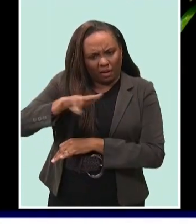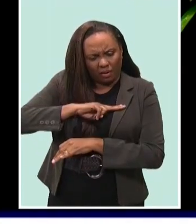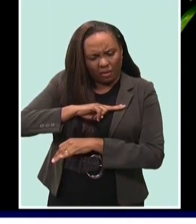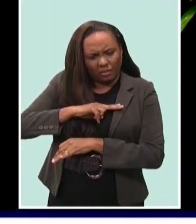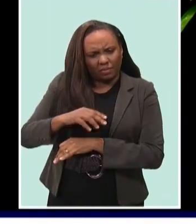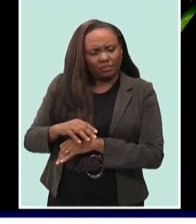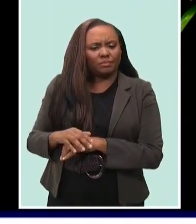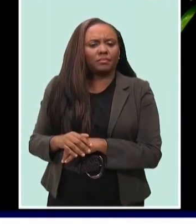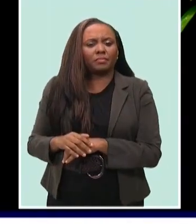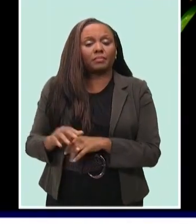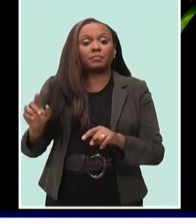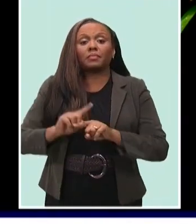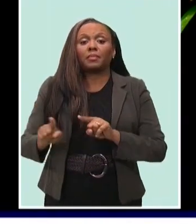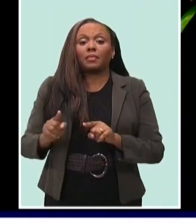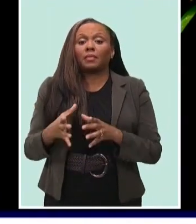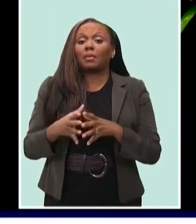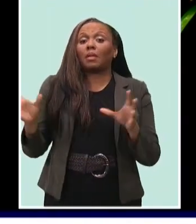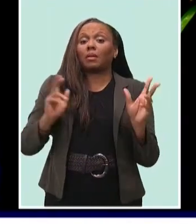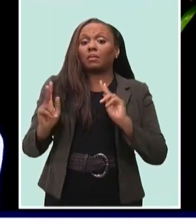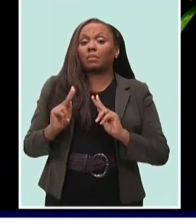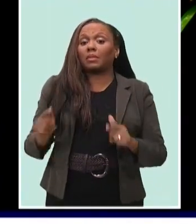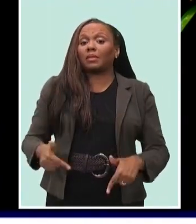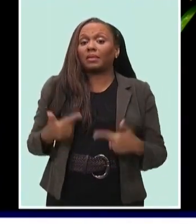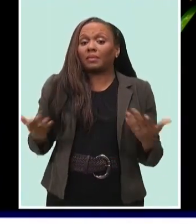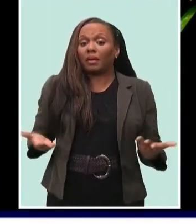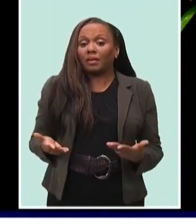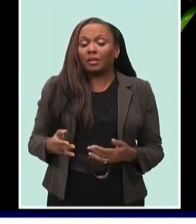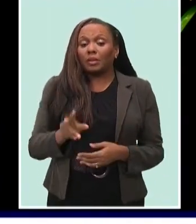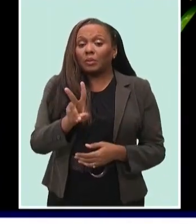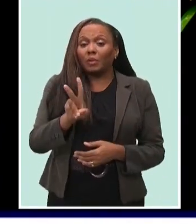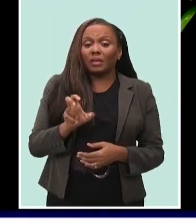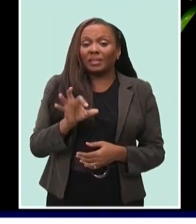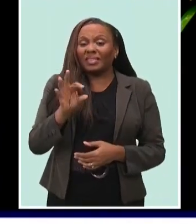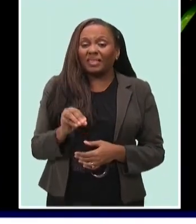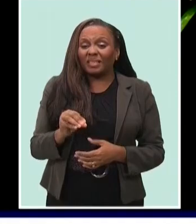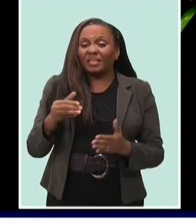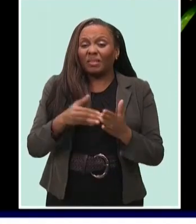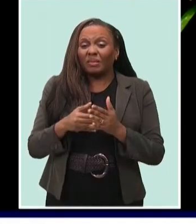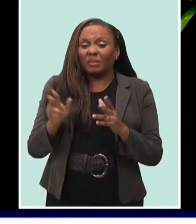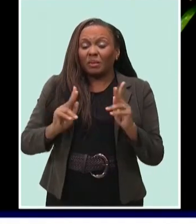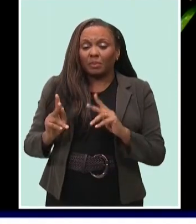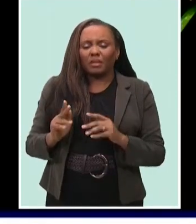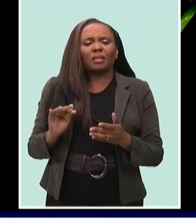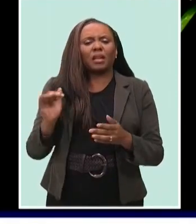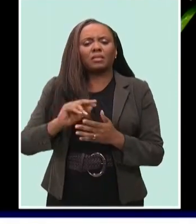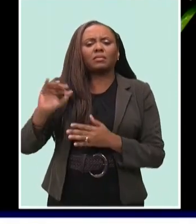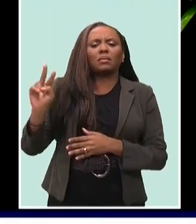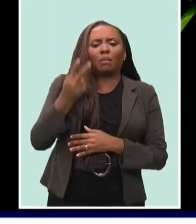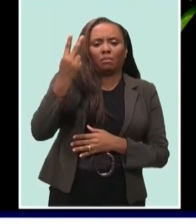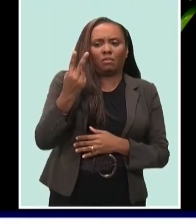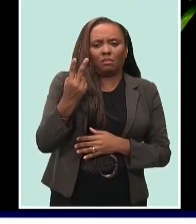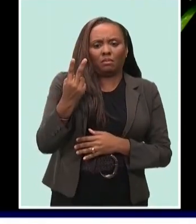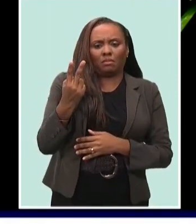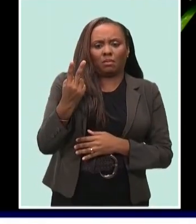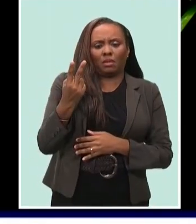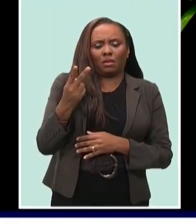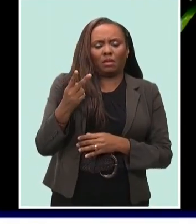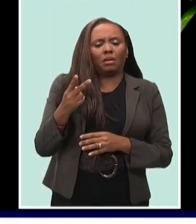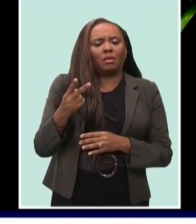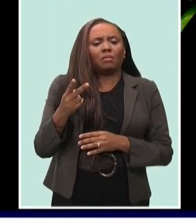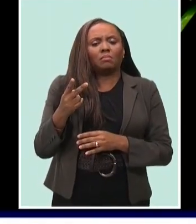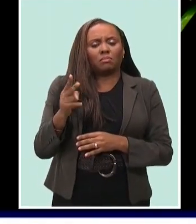Barbados also has a large population of 290,000, which is almost double of the population that we already have in our four existing